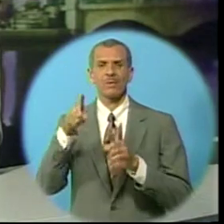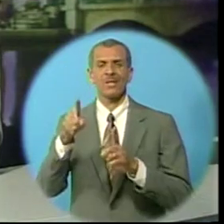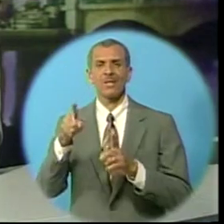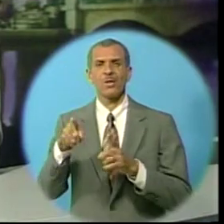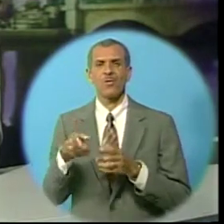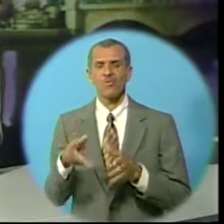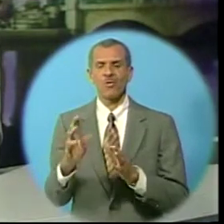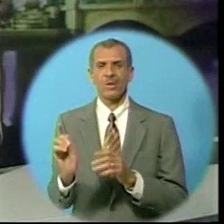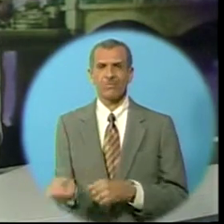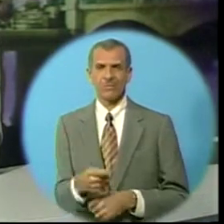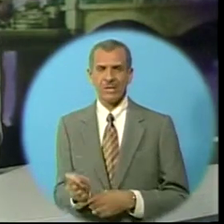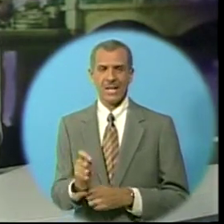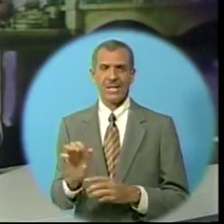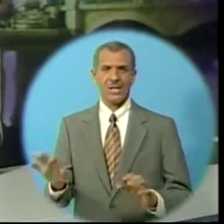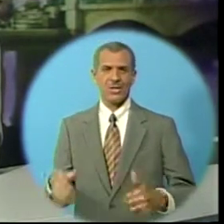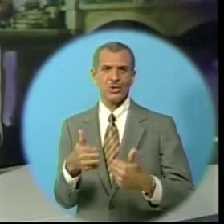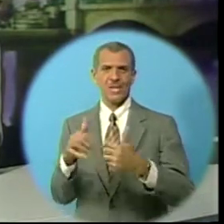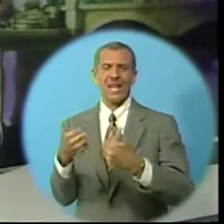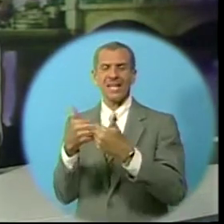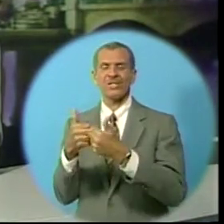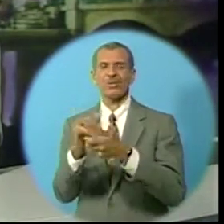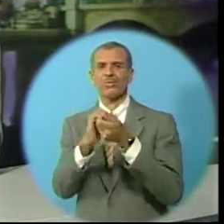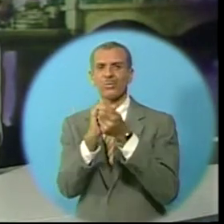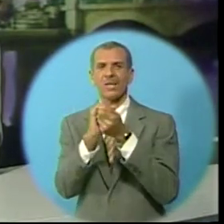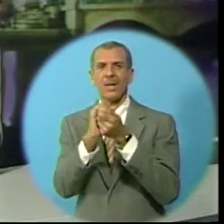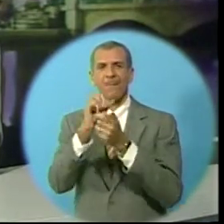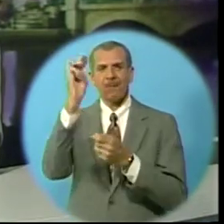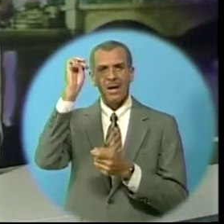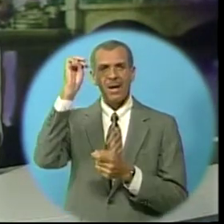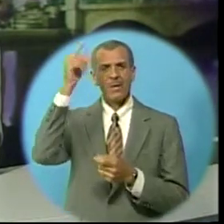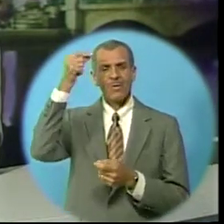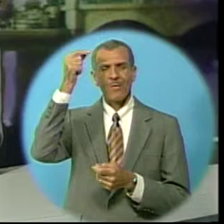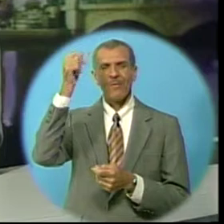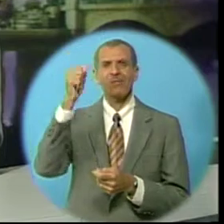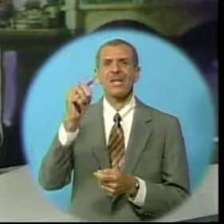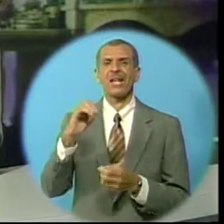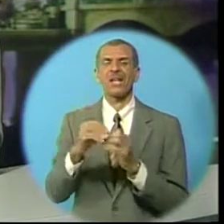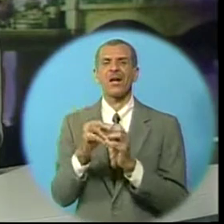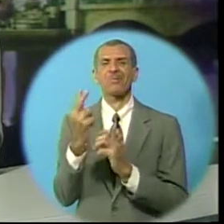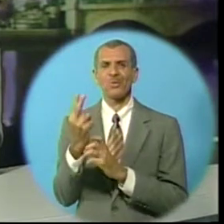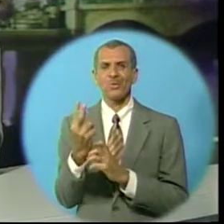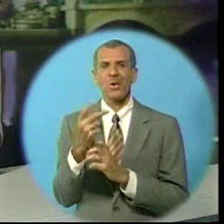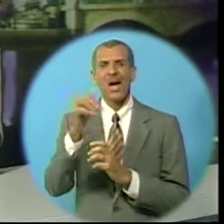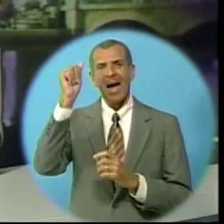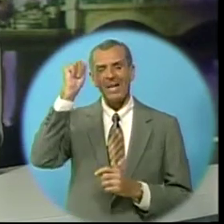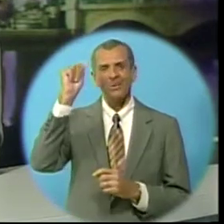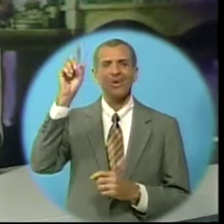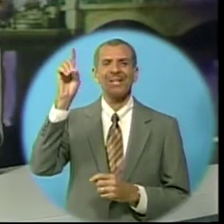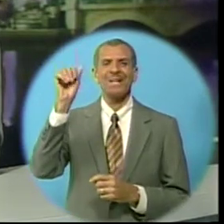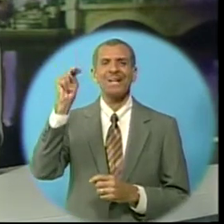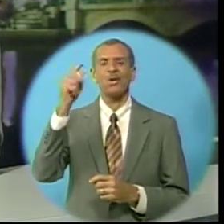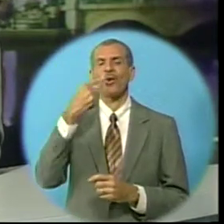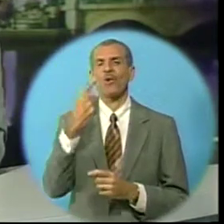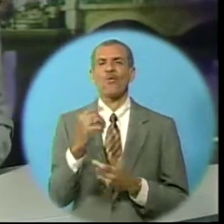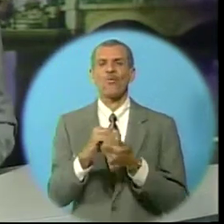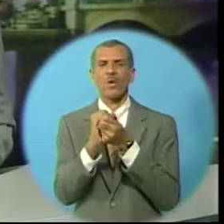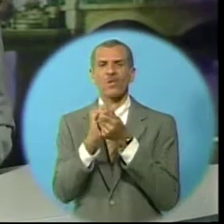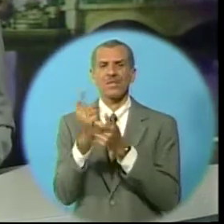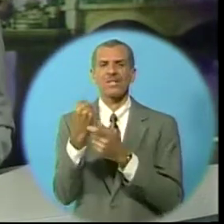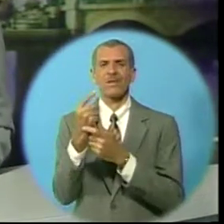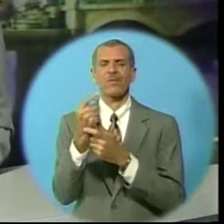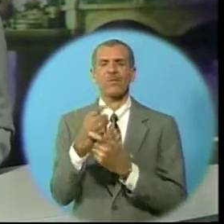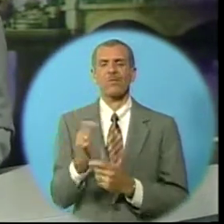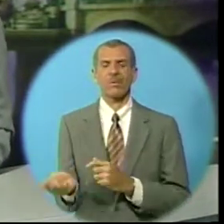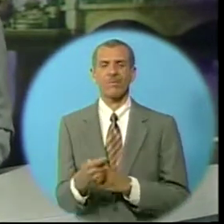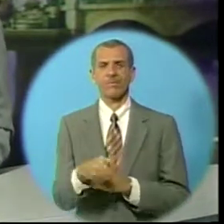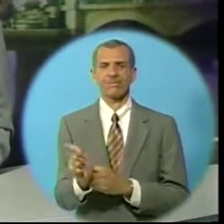scene, looking to challenge the defending champion Mark Venom Griffith and the #2 seed Anton Daniel, who won the recent Monarchs of the road